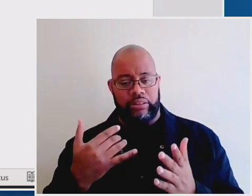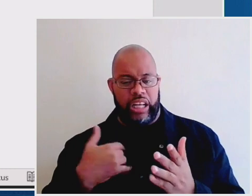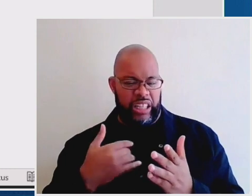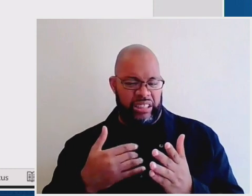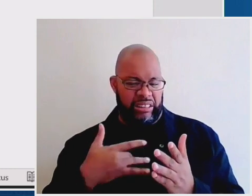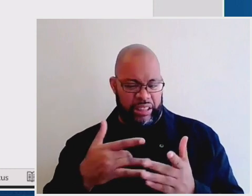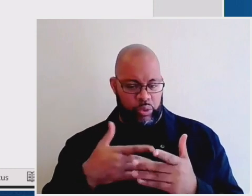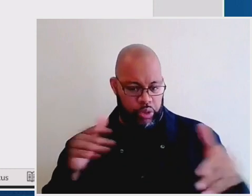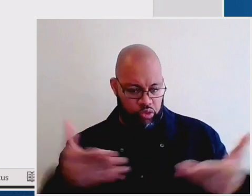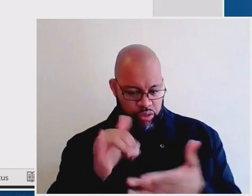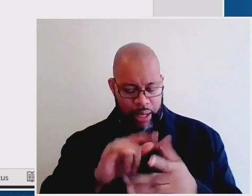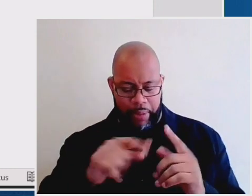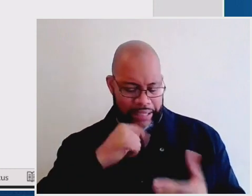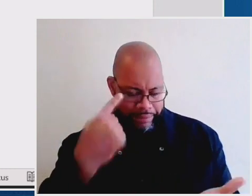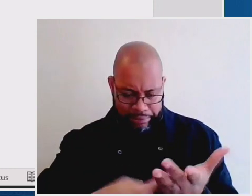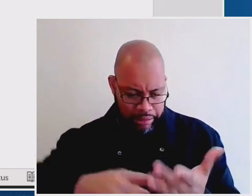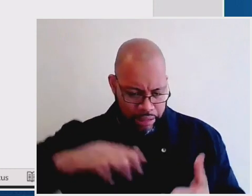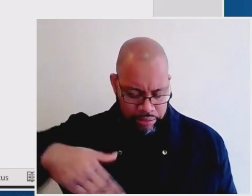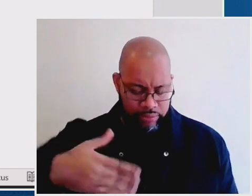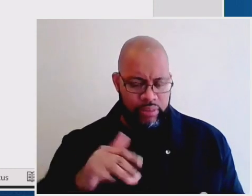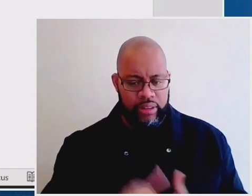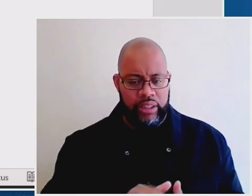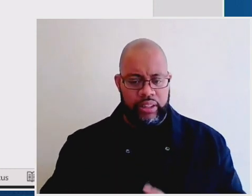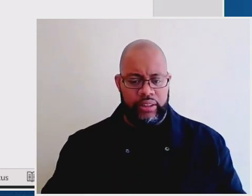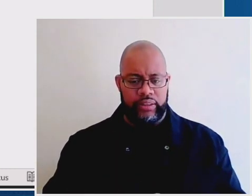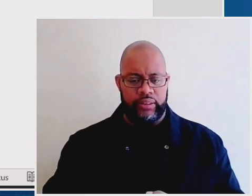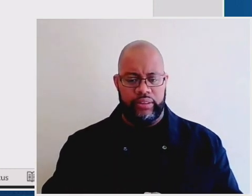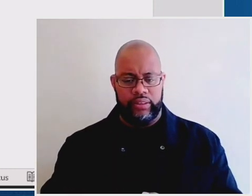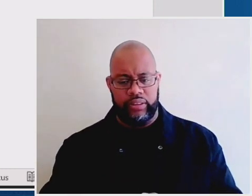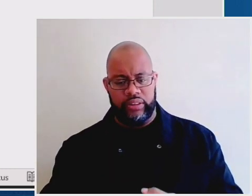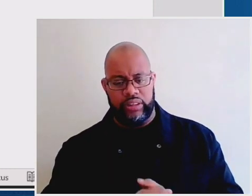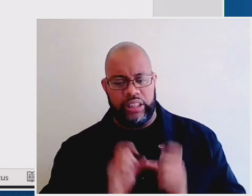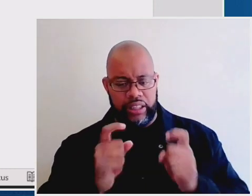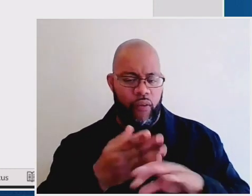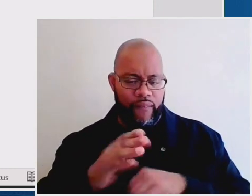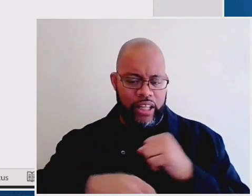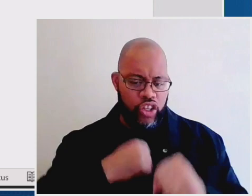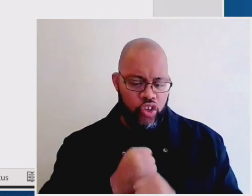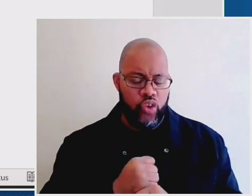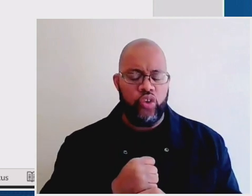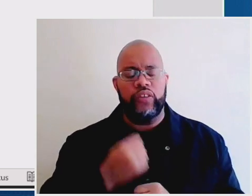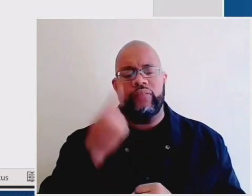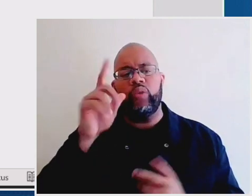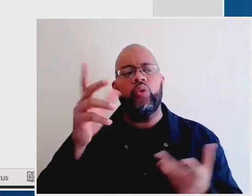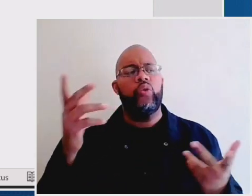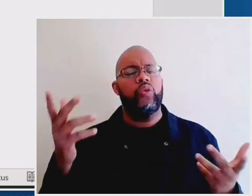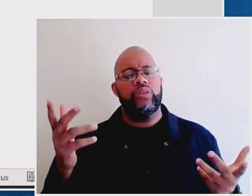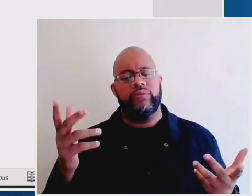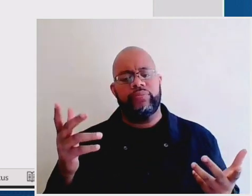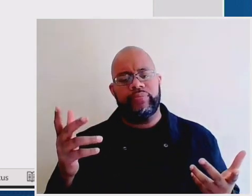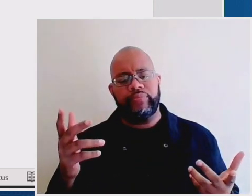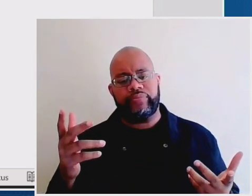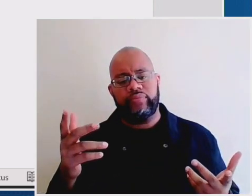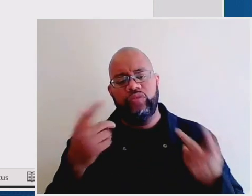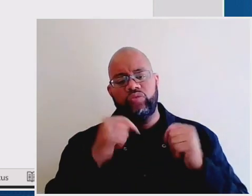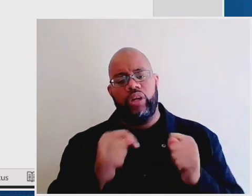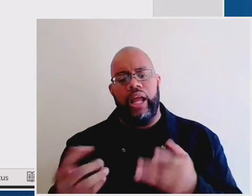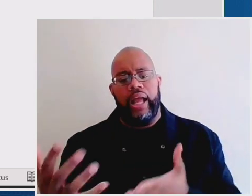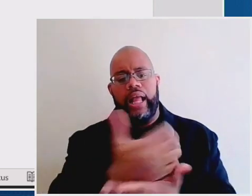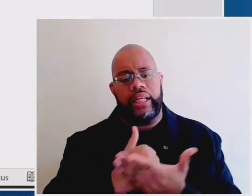it. It's just given over the years, for trying to collect data